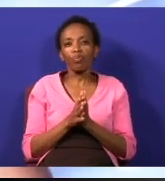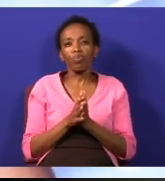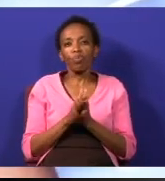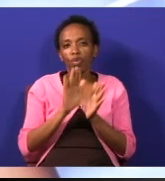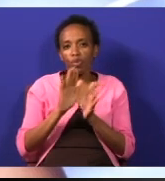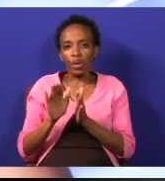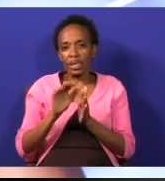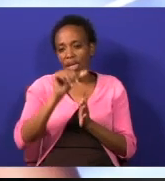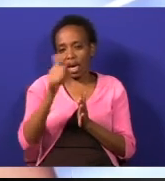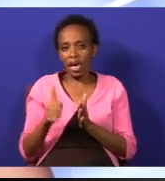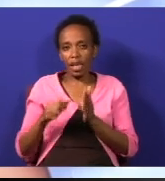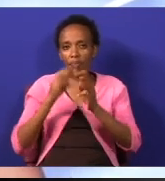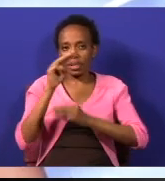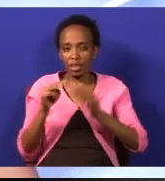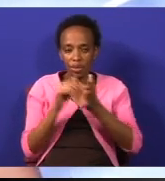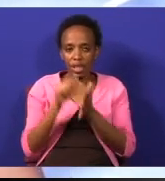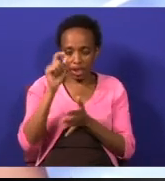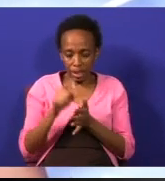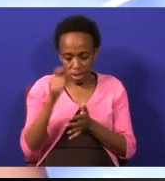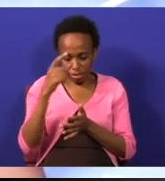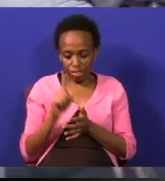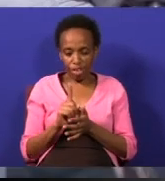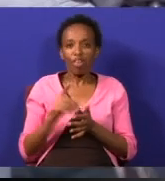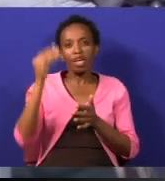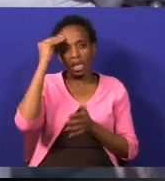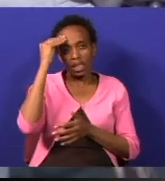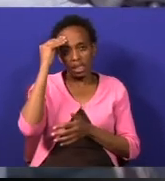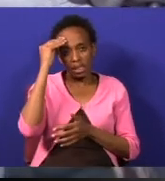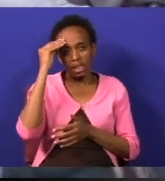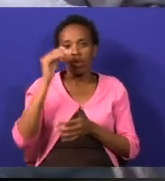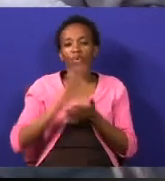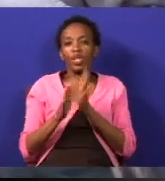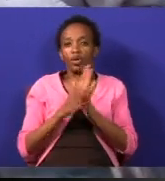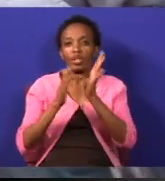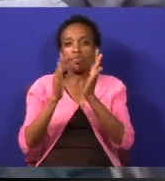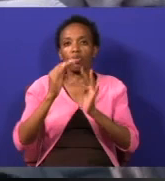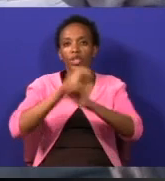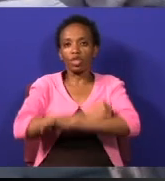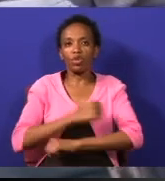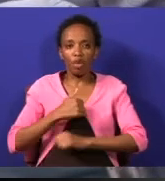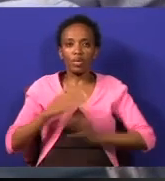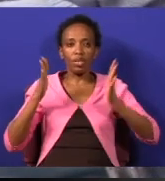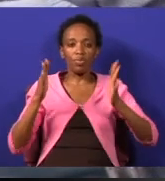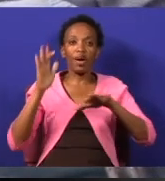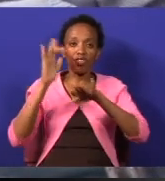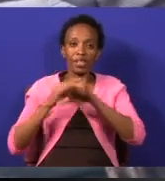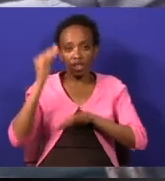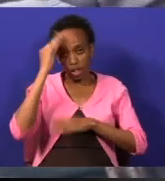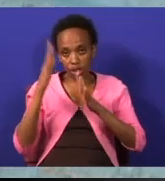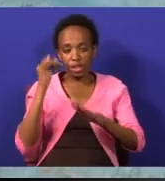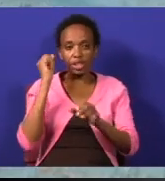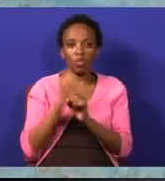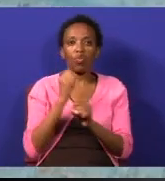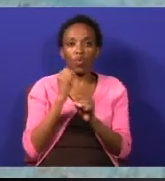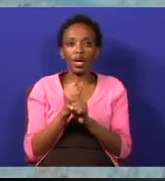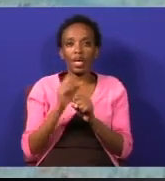the other materials that are required for learning. The lack of Bibles in schools has in a great way affected the students' performance